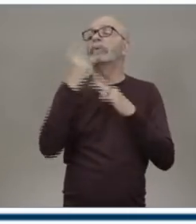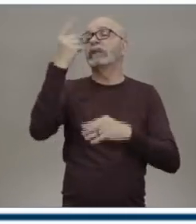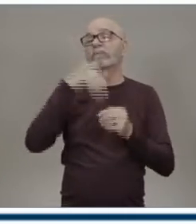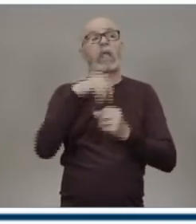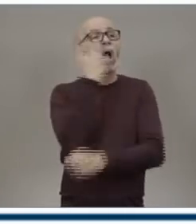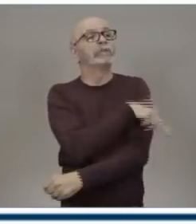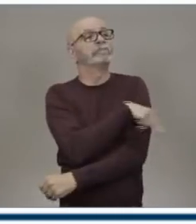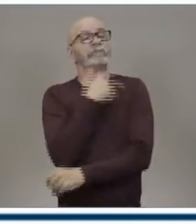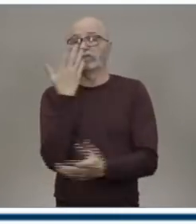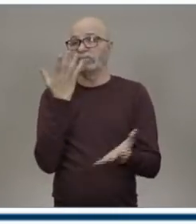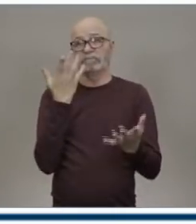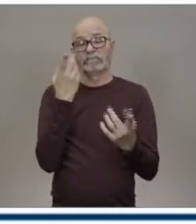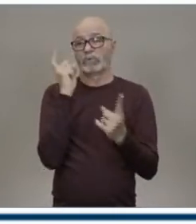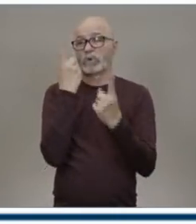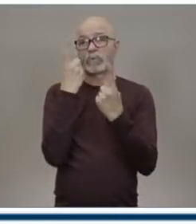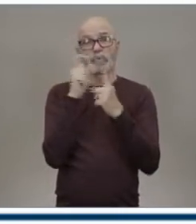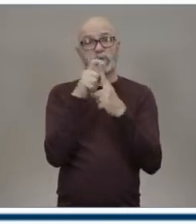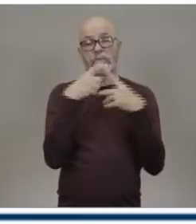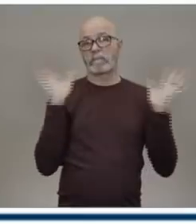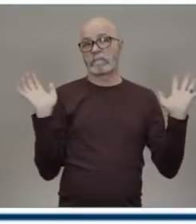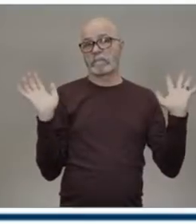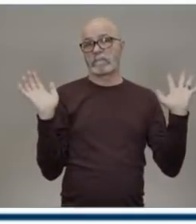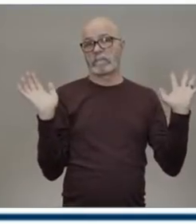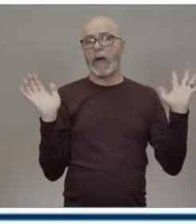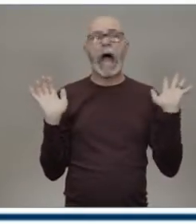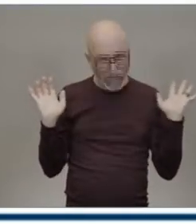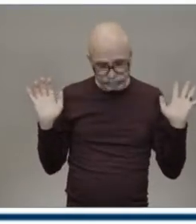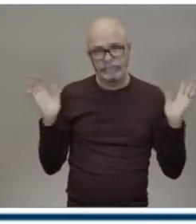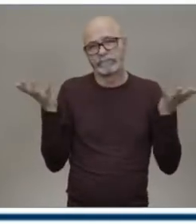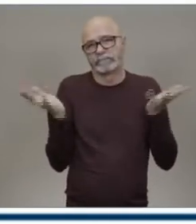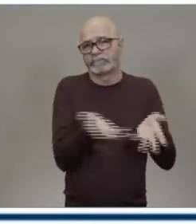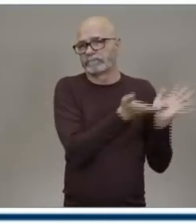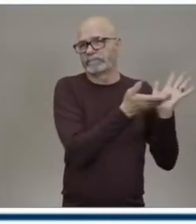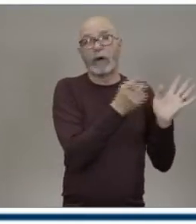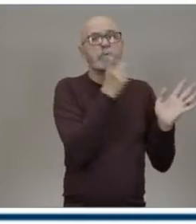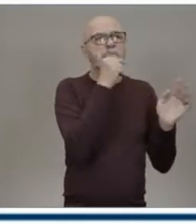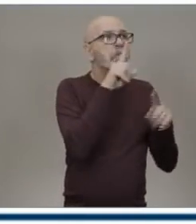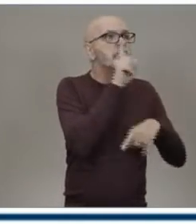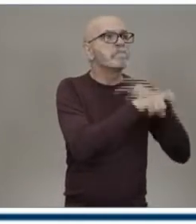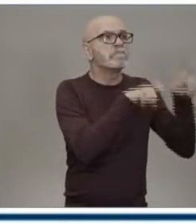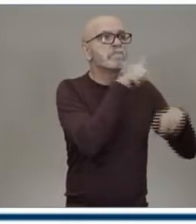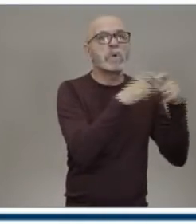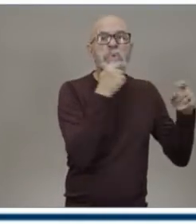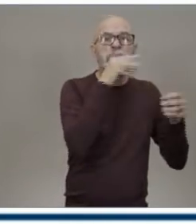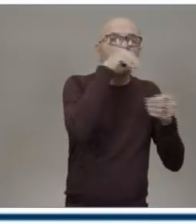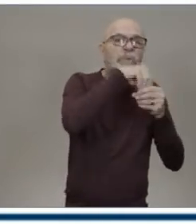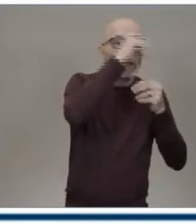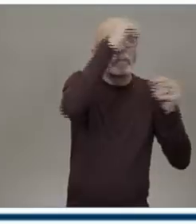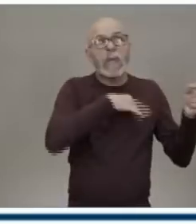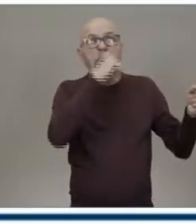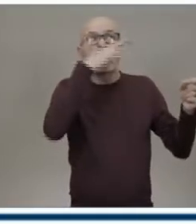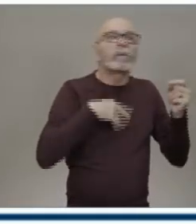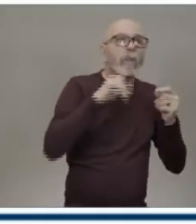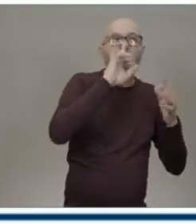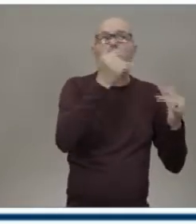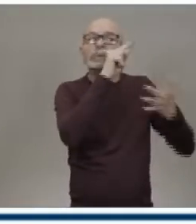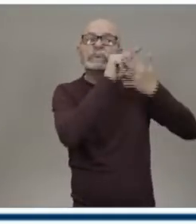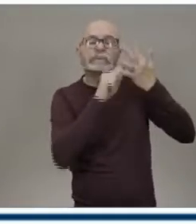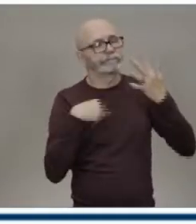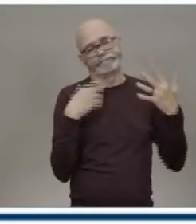go any further than that for the privacy reasons. Next question will go to CBC's Taryn Grant.